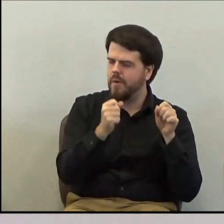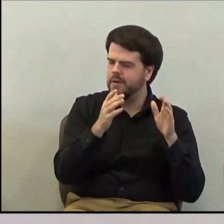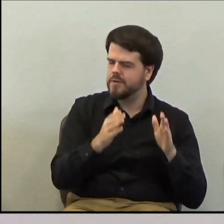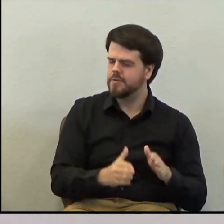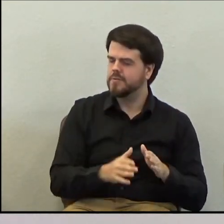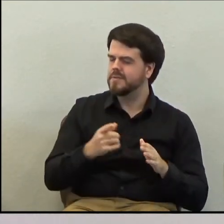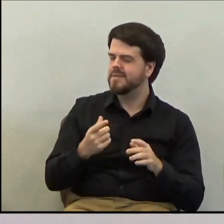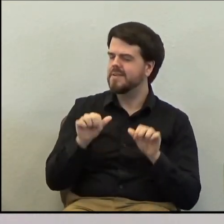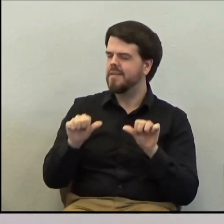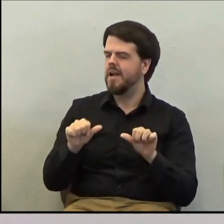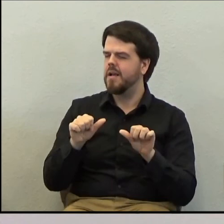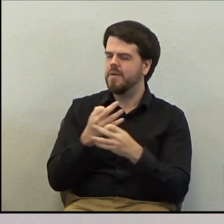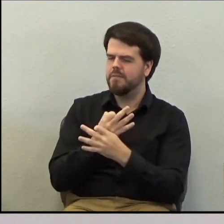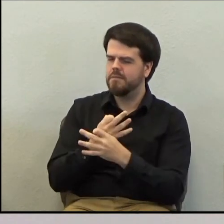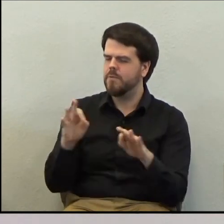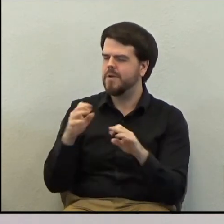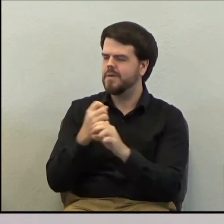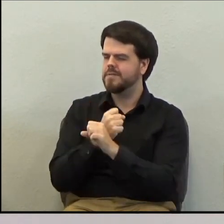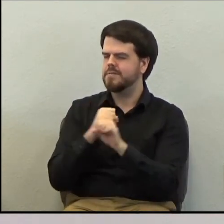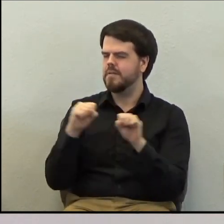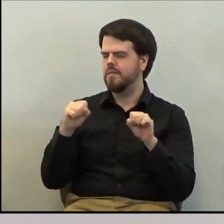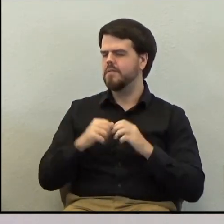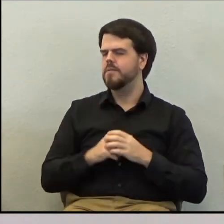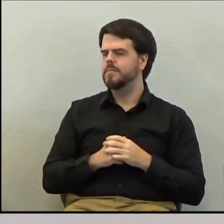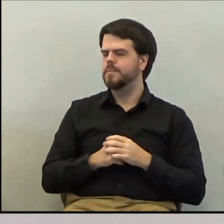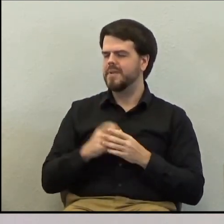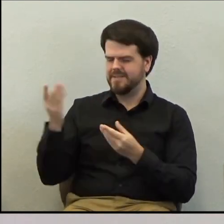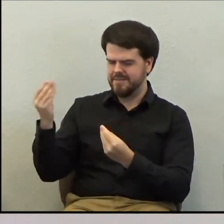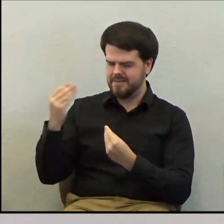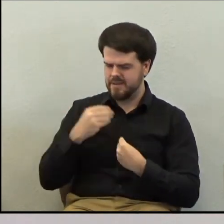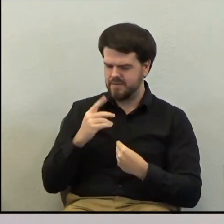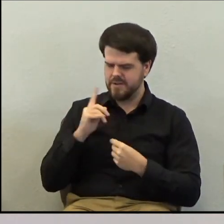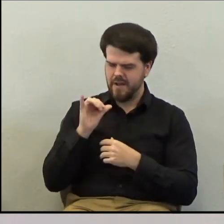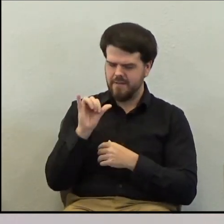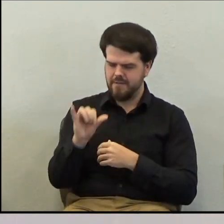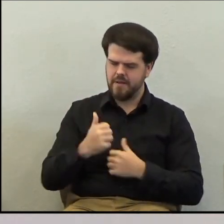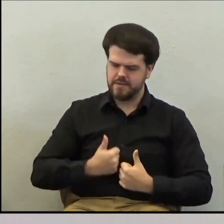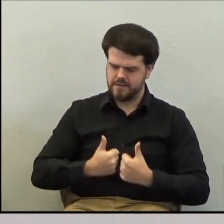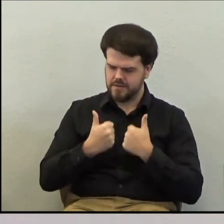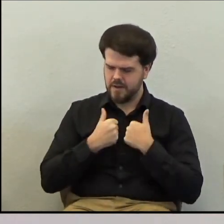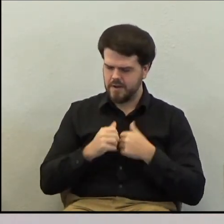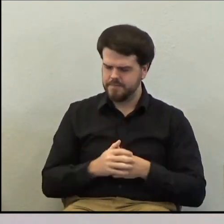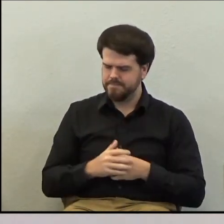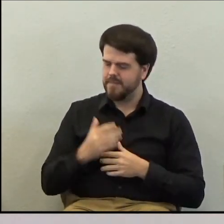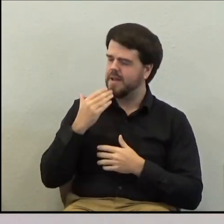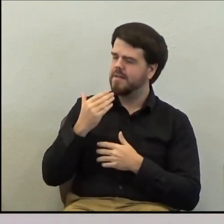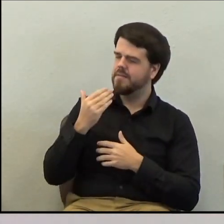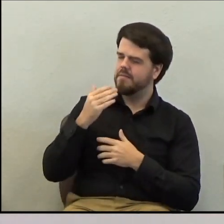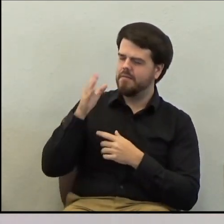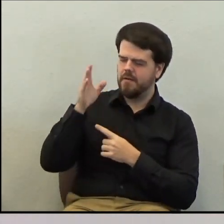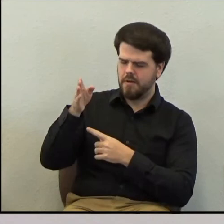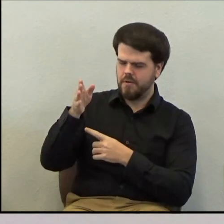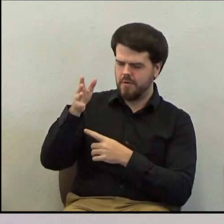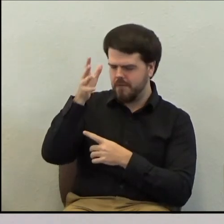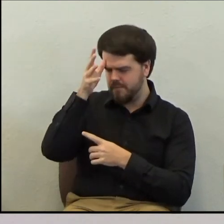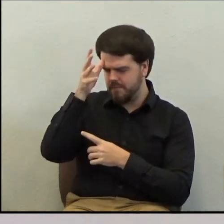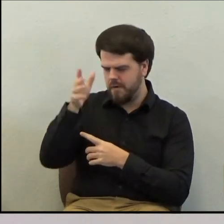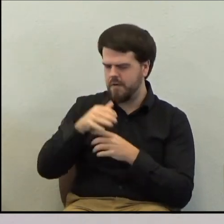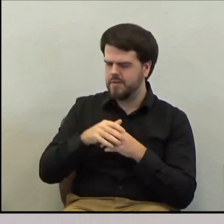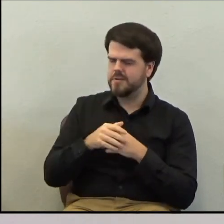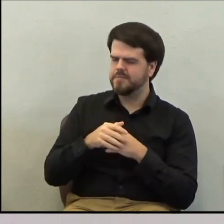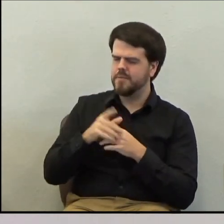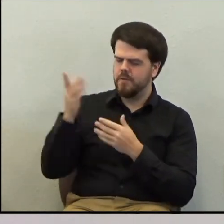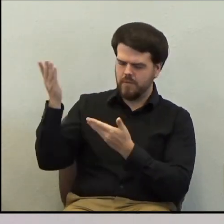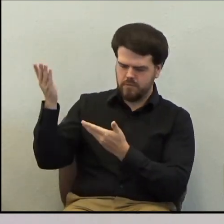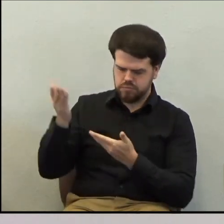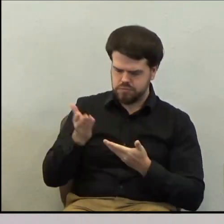He offers us everlasting life. Father, we thank you for your great kindness in making these words known to us in the pages of Scripture.